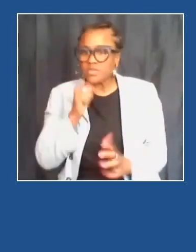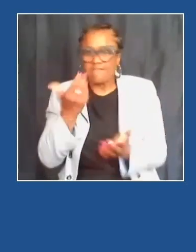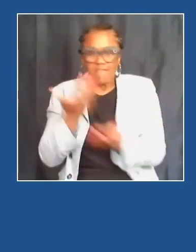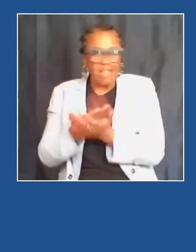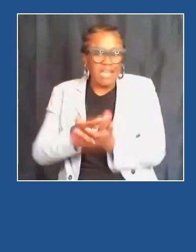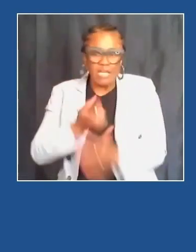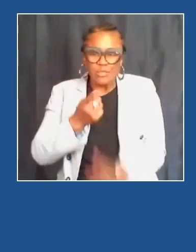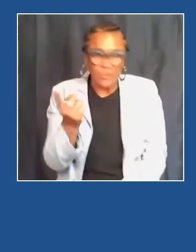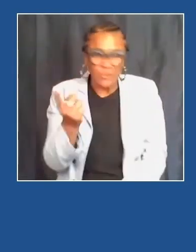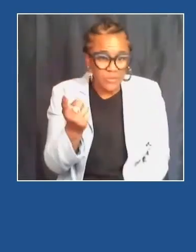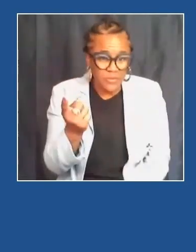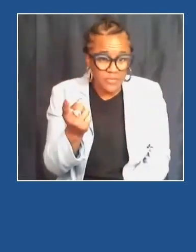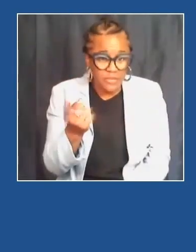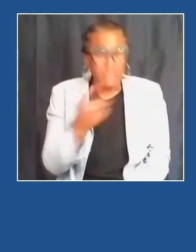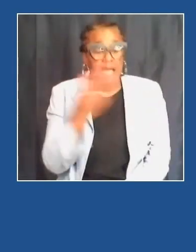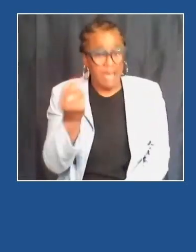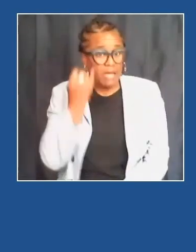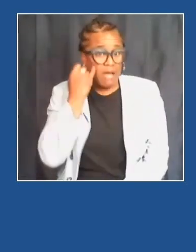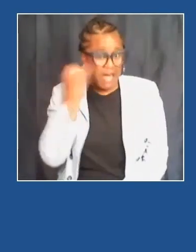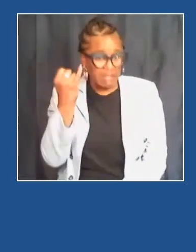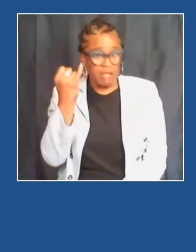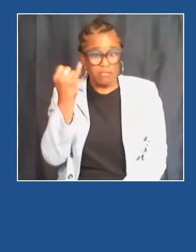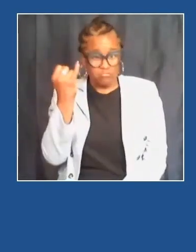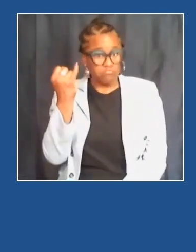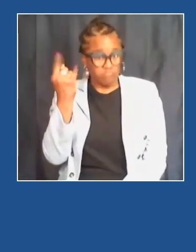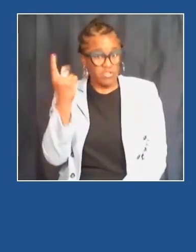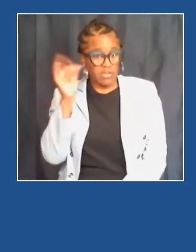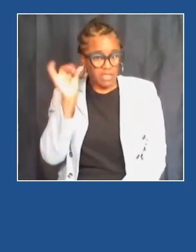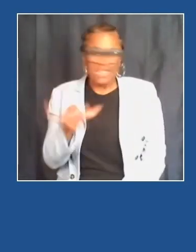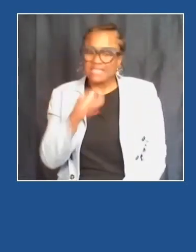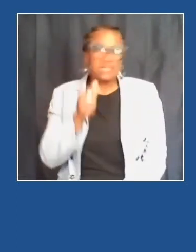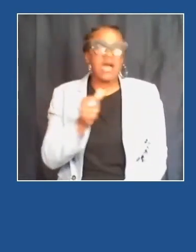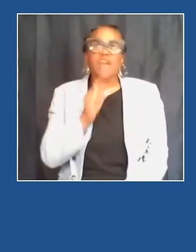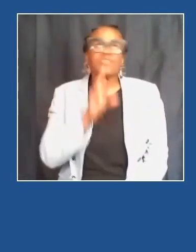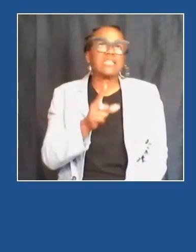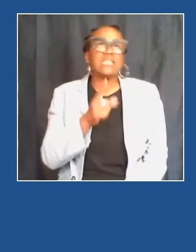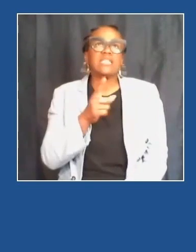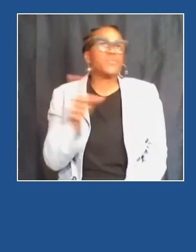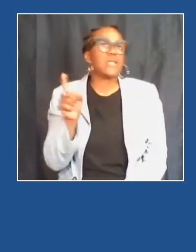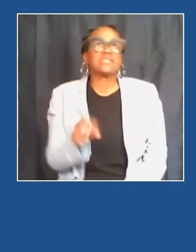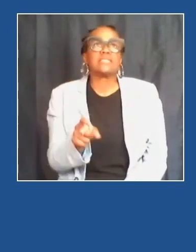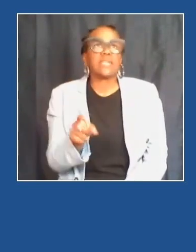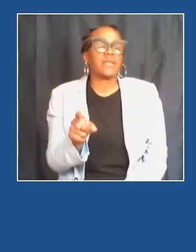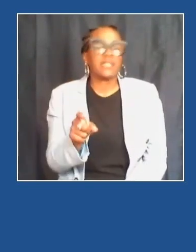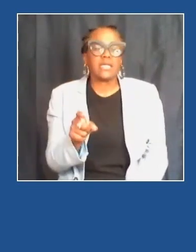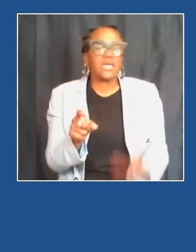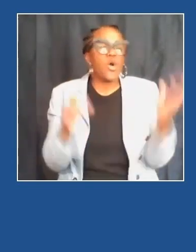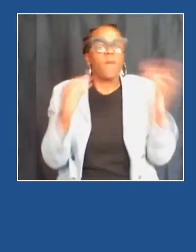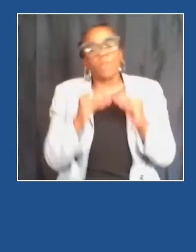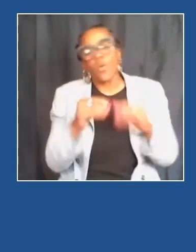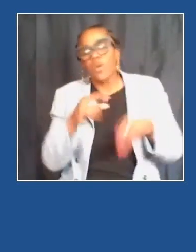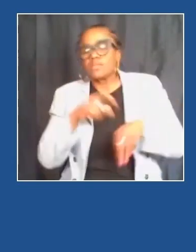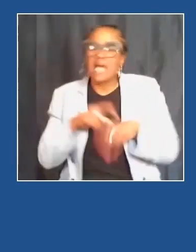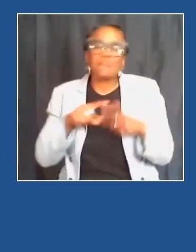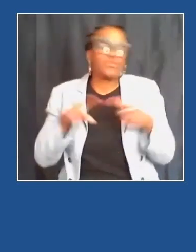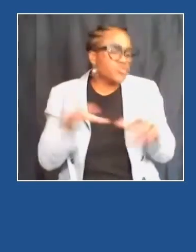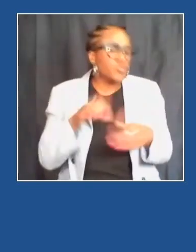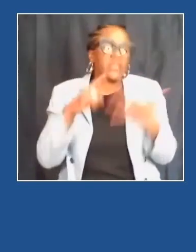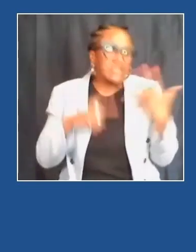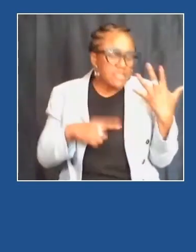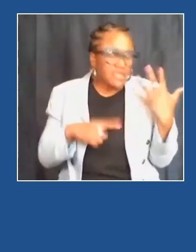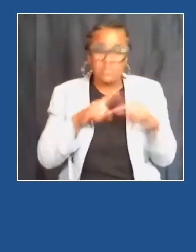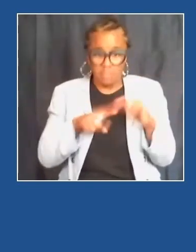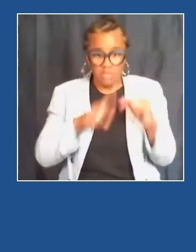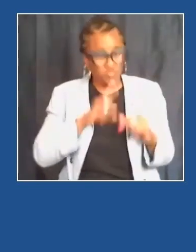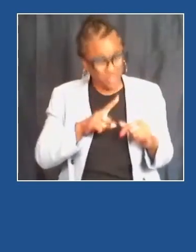that. And the idea is not to necessarily take more time to do these things,